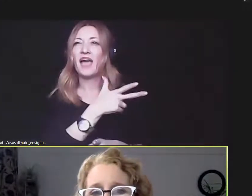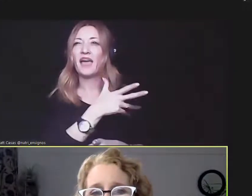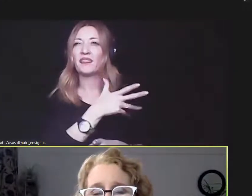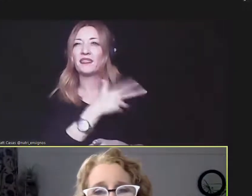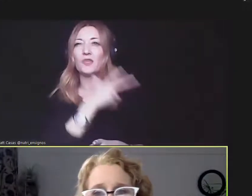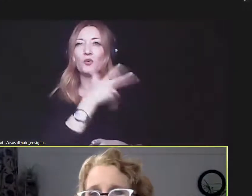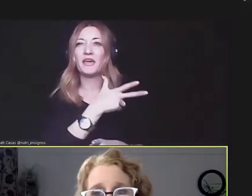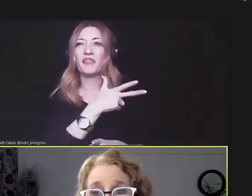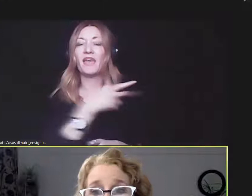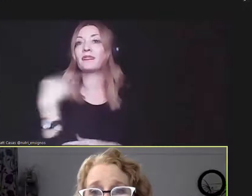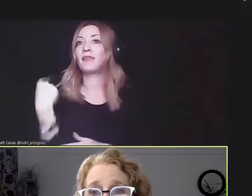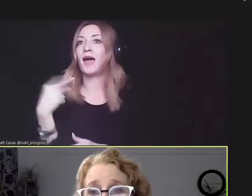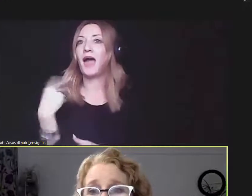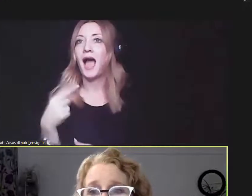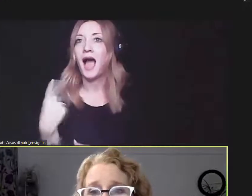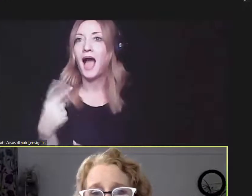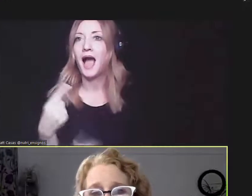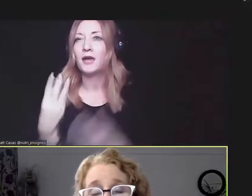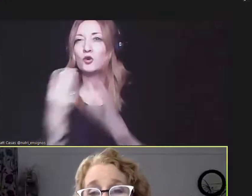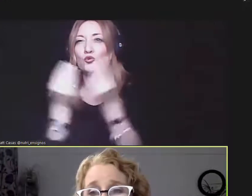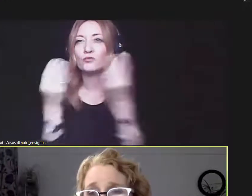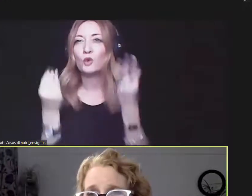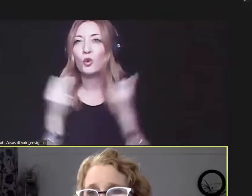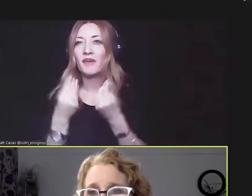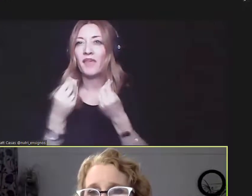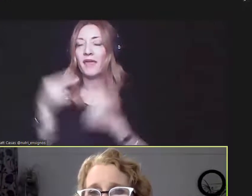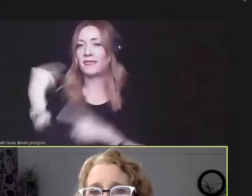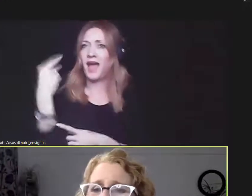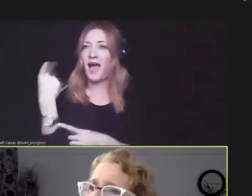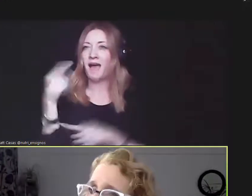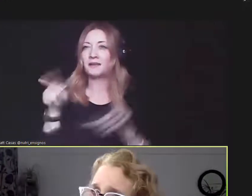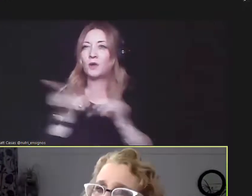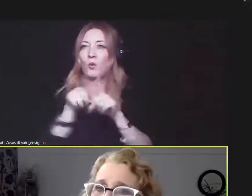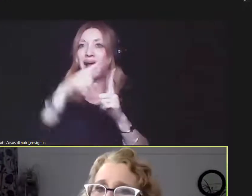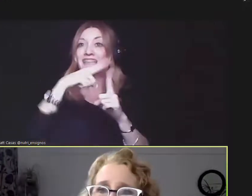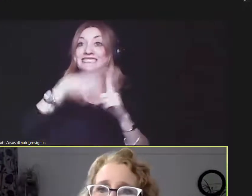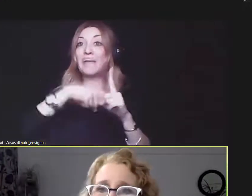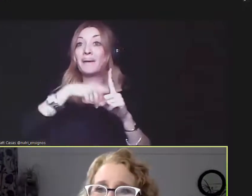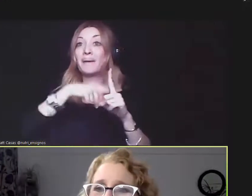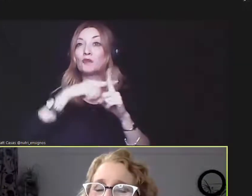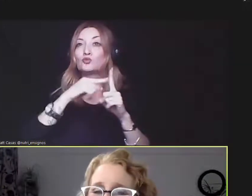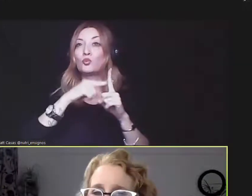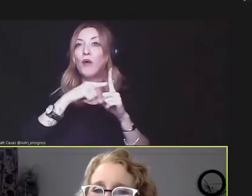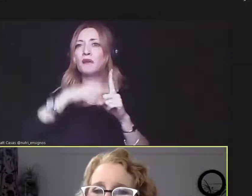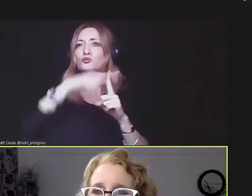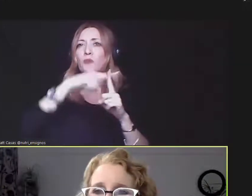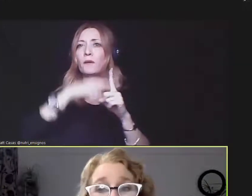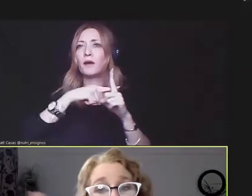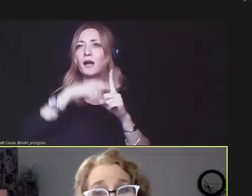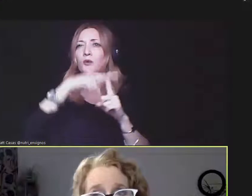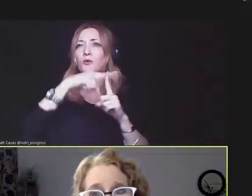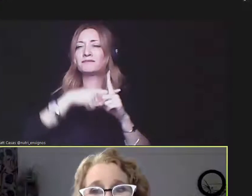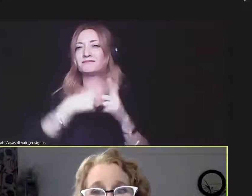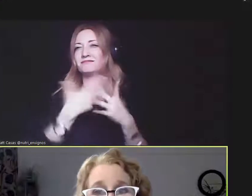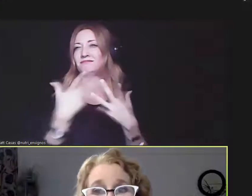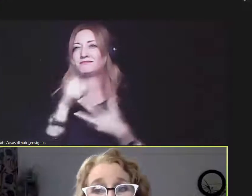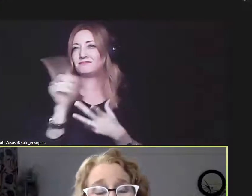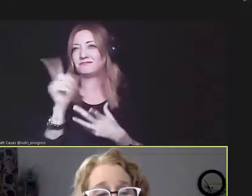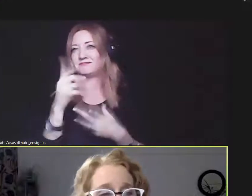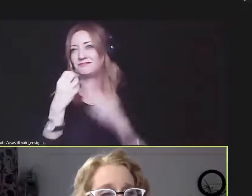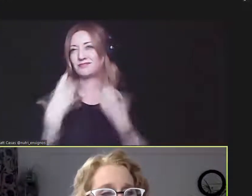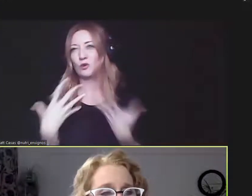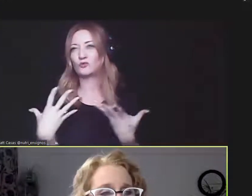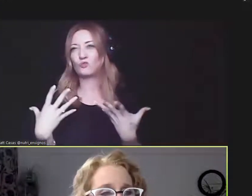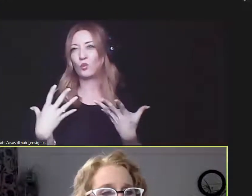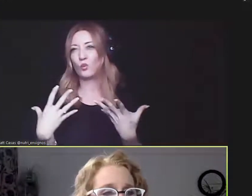So please don't put the Culturex in there, and don't buy probiotics that need to go